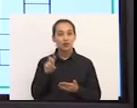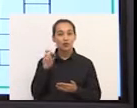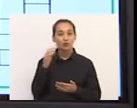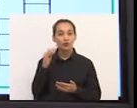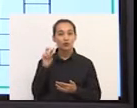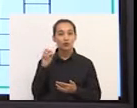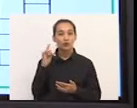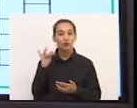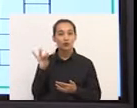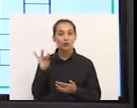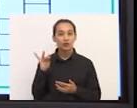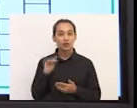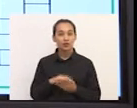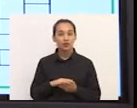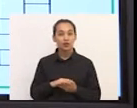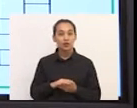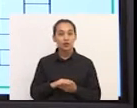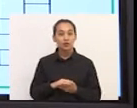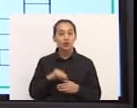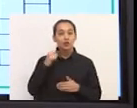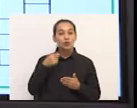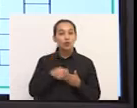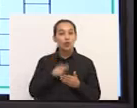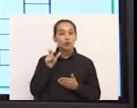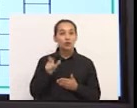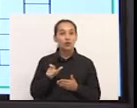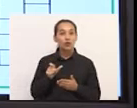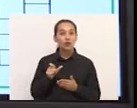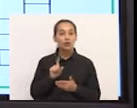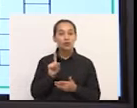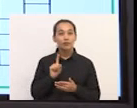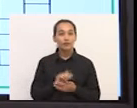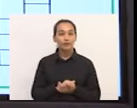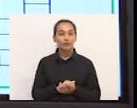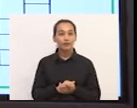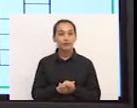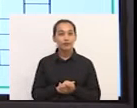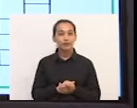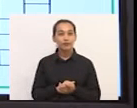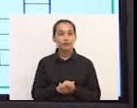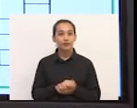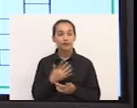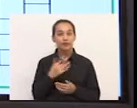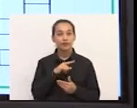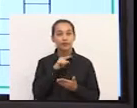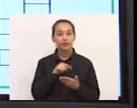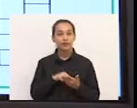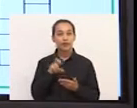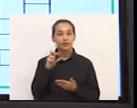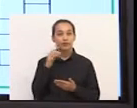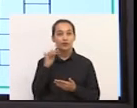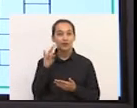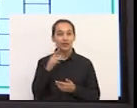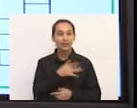boy bo'rining yilqi boqari. U kim edi? Ismini topasiz. Keyingi savolimiz